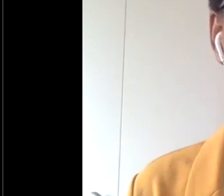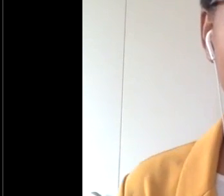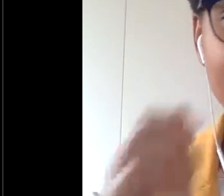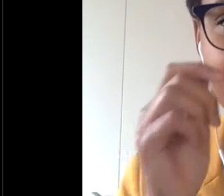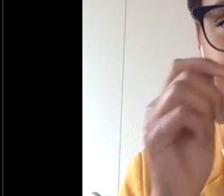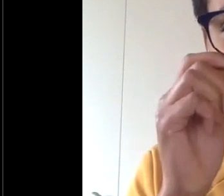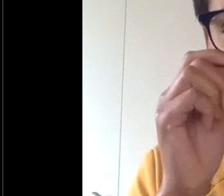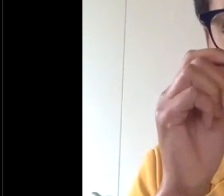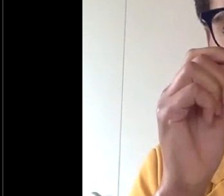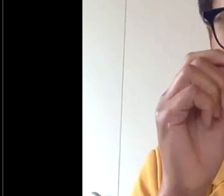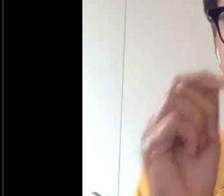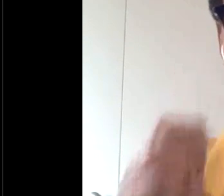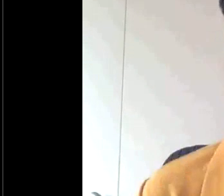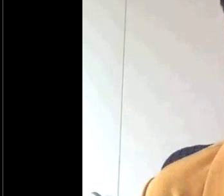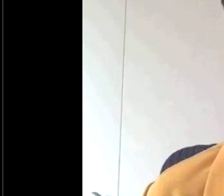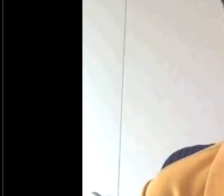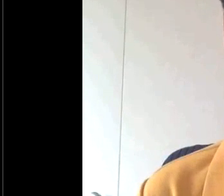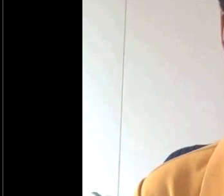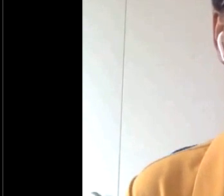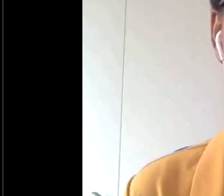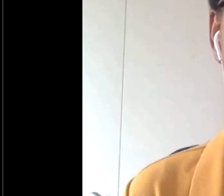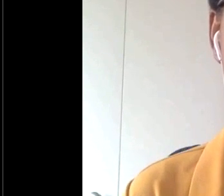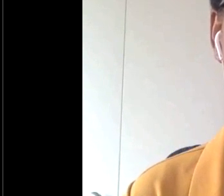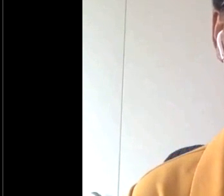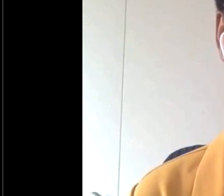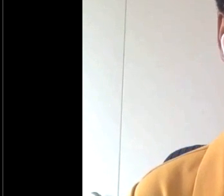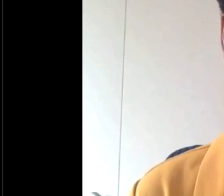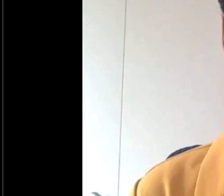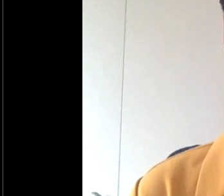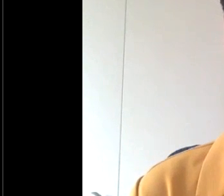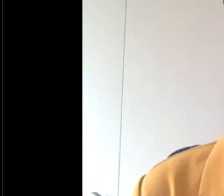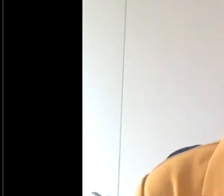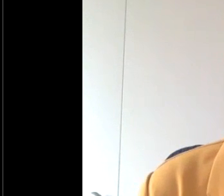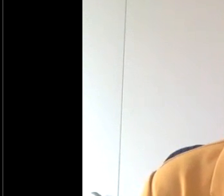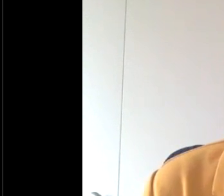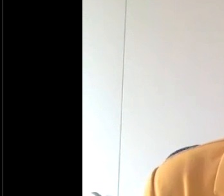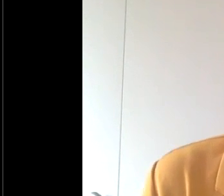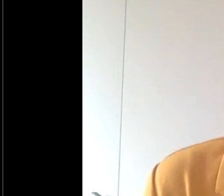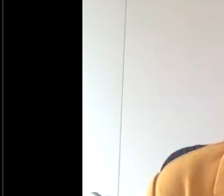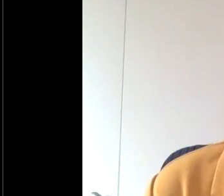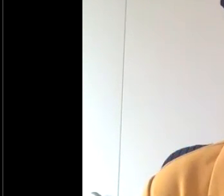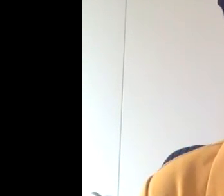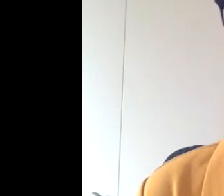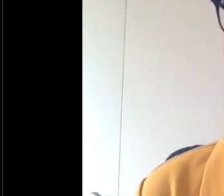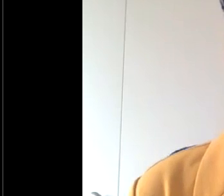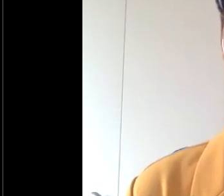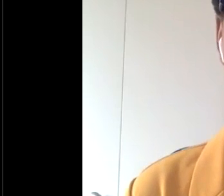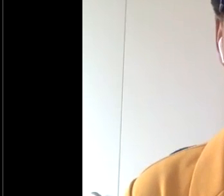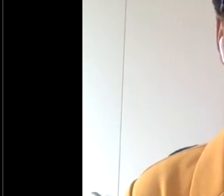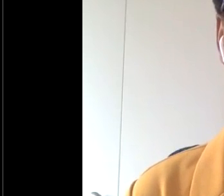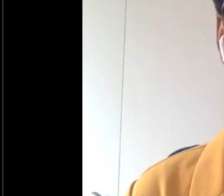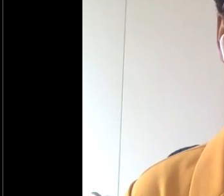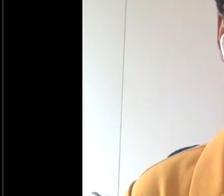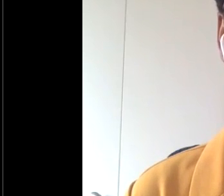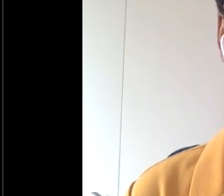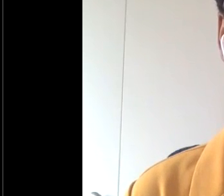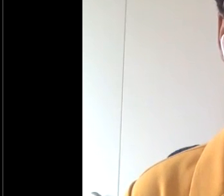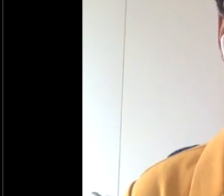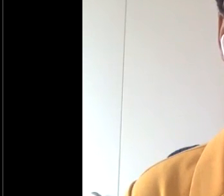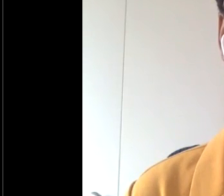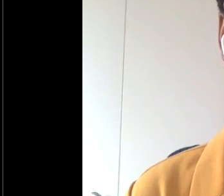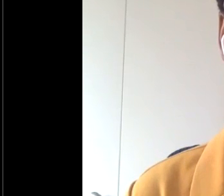Yeah, I don't know if I have too much to add to what's already been said, other than, yeah, I guess finding